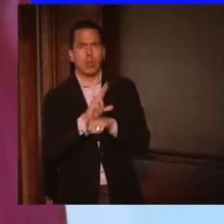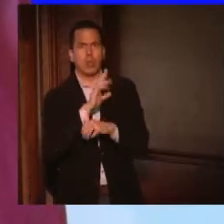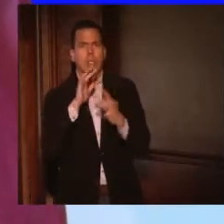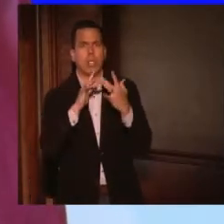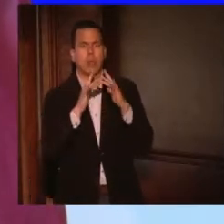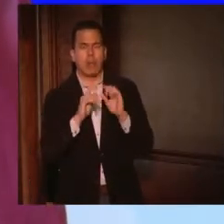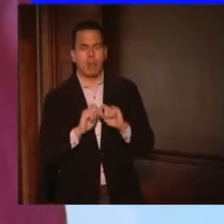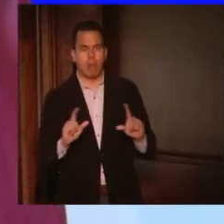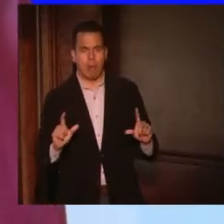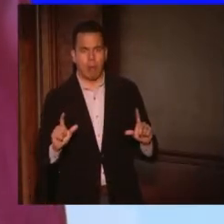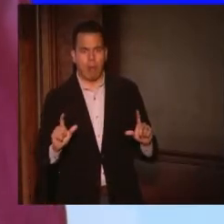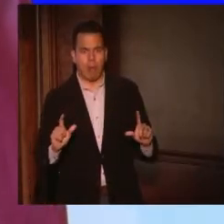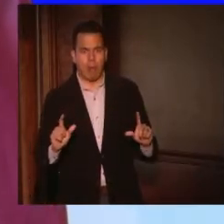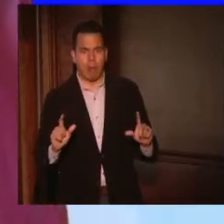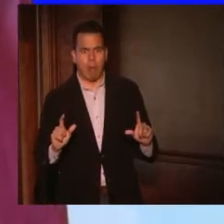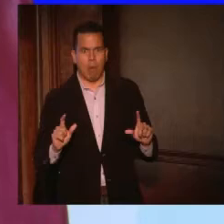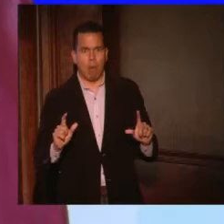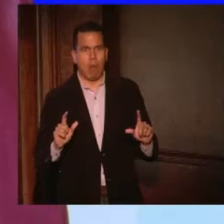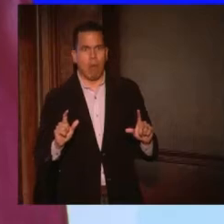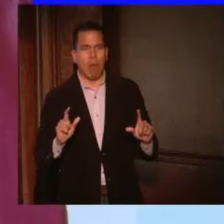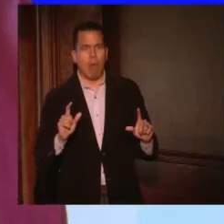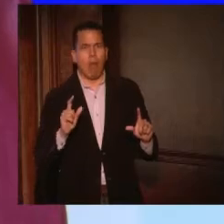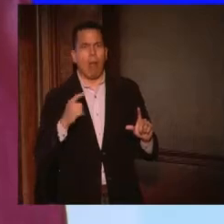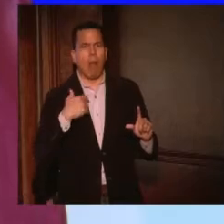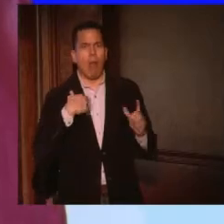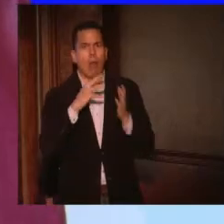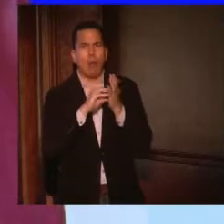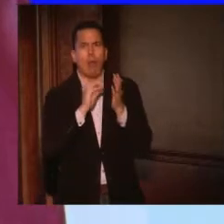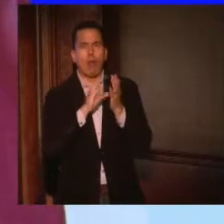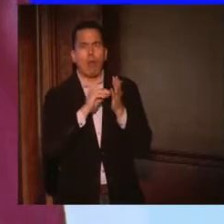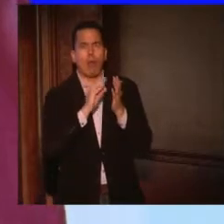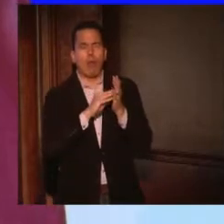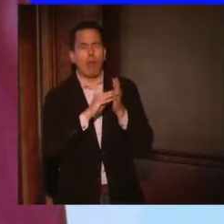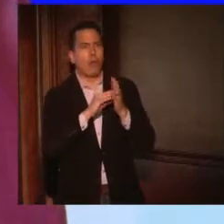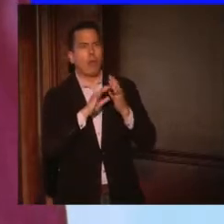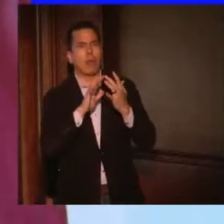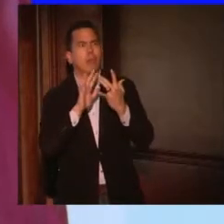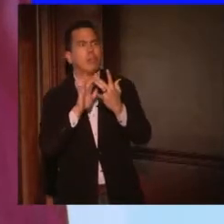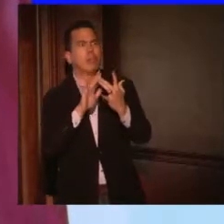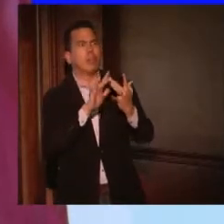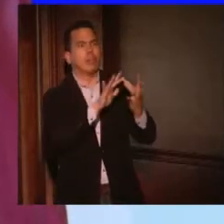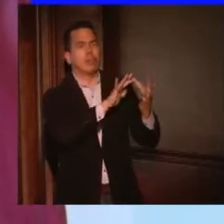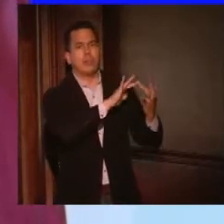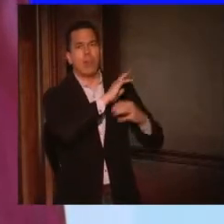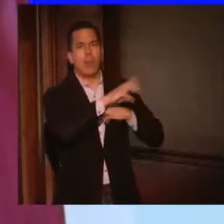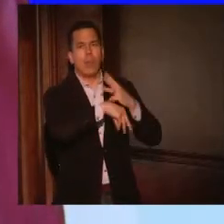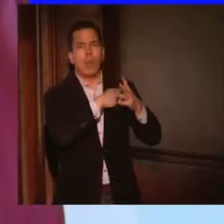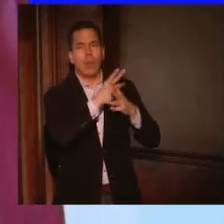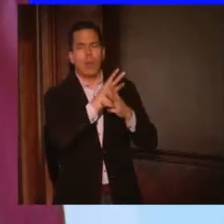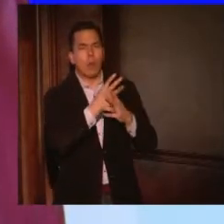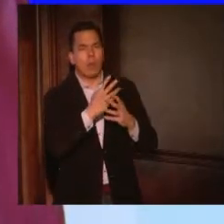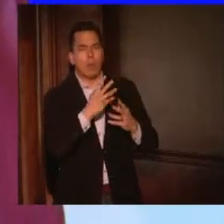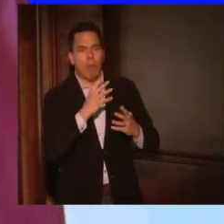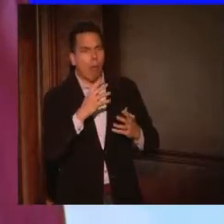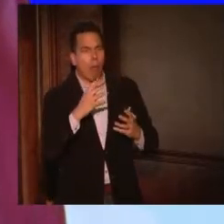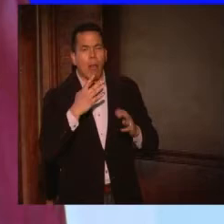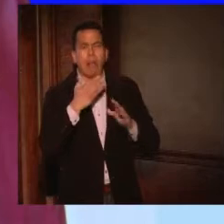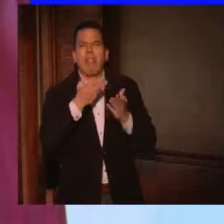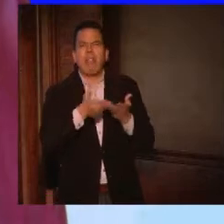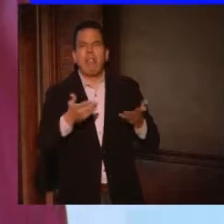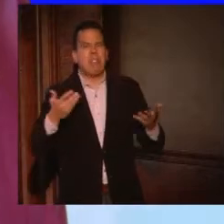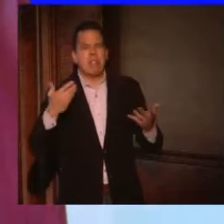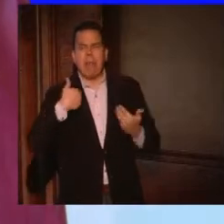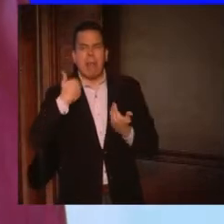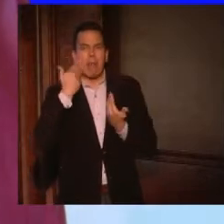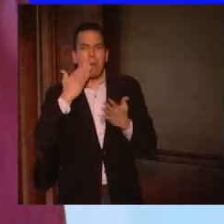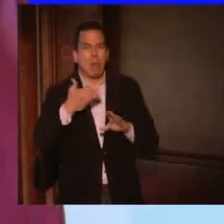open my eyes to the wider world, and I find that there are many realities that I don't know. And that's why I get interested